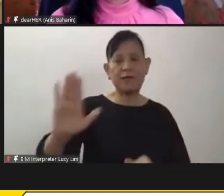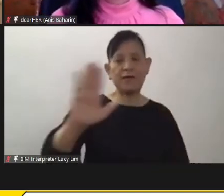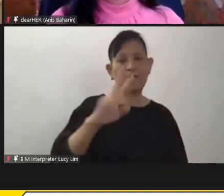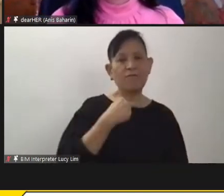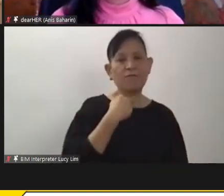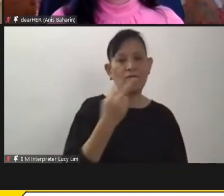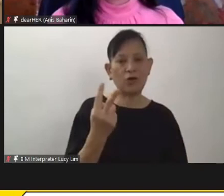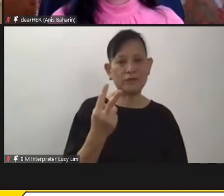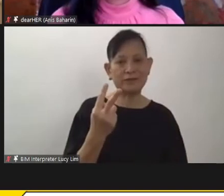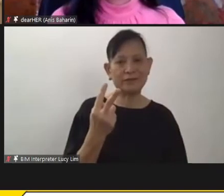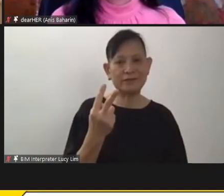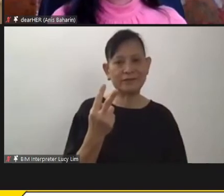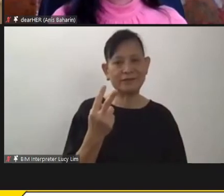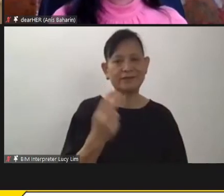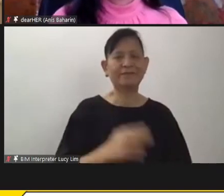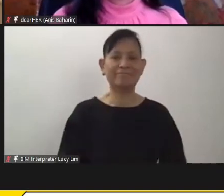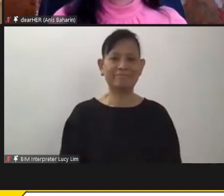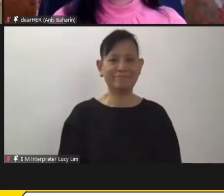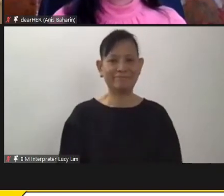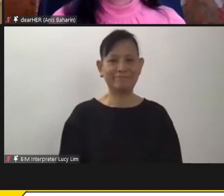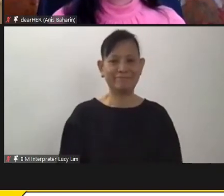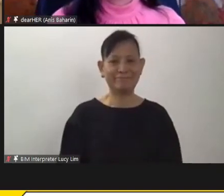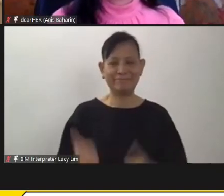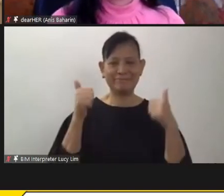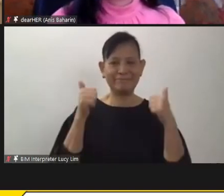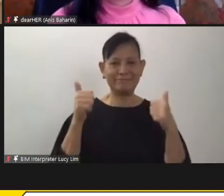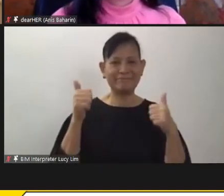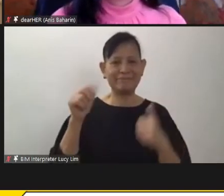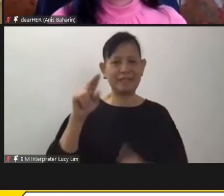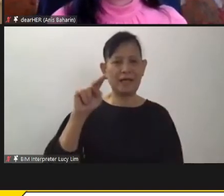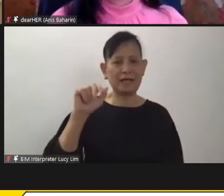That's all. Nice. Thank you, Nasrul.